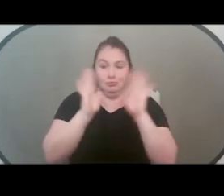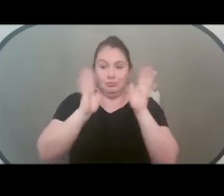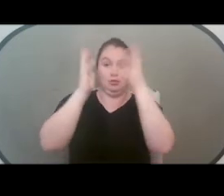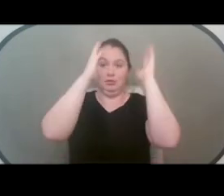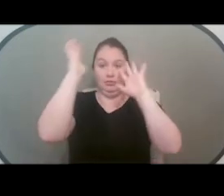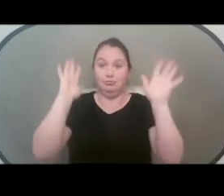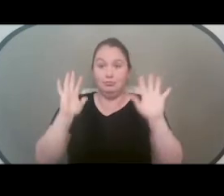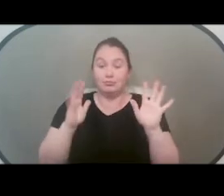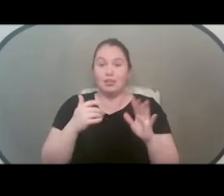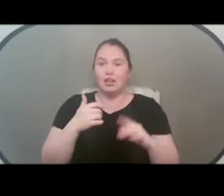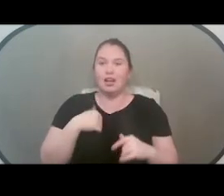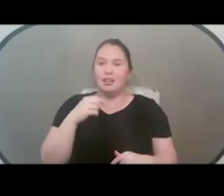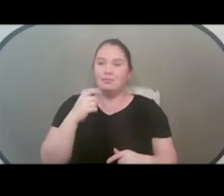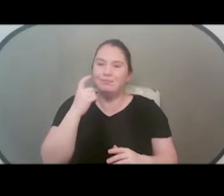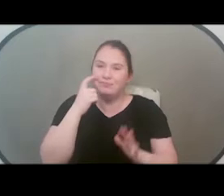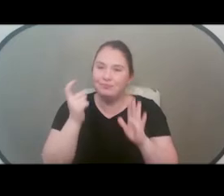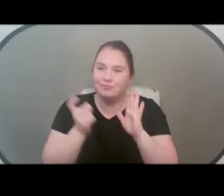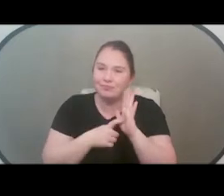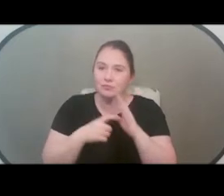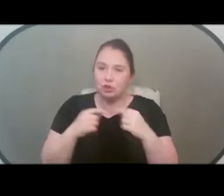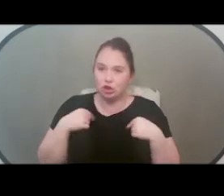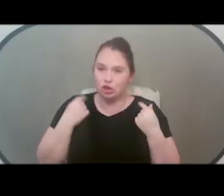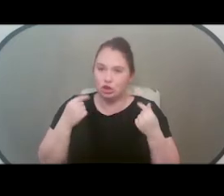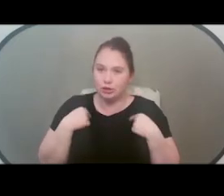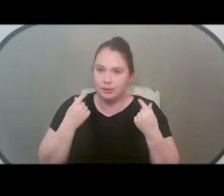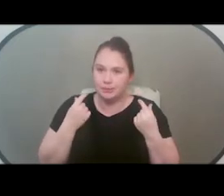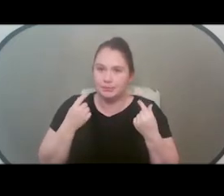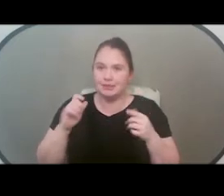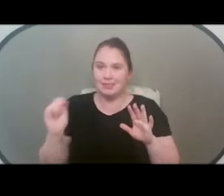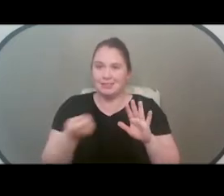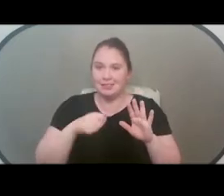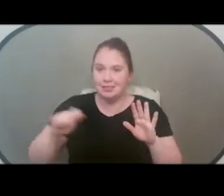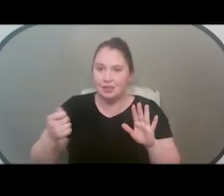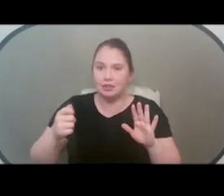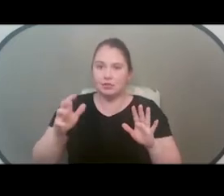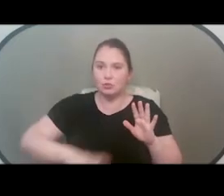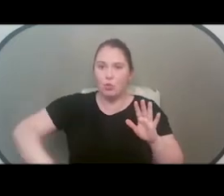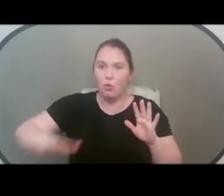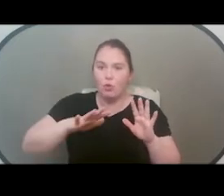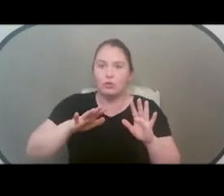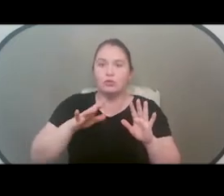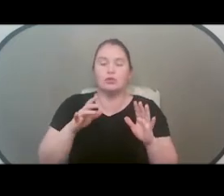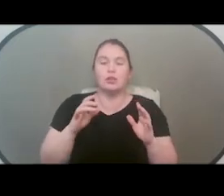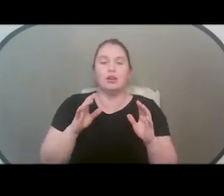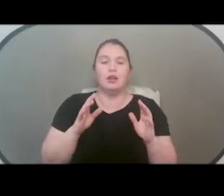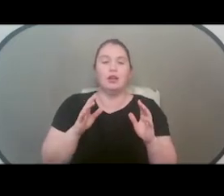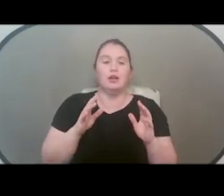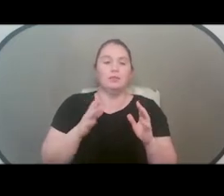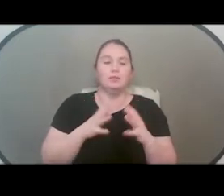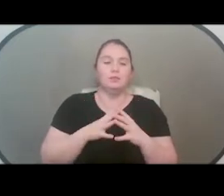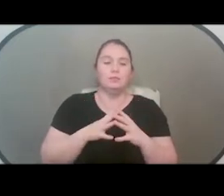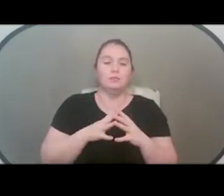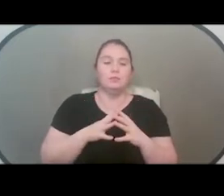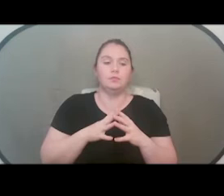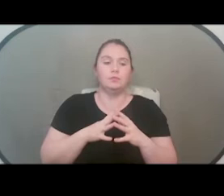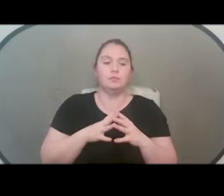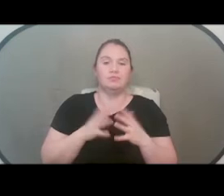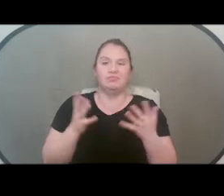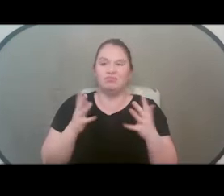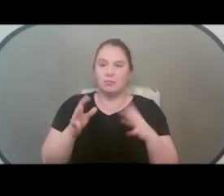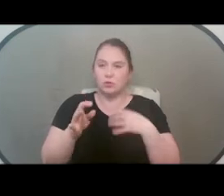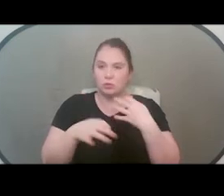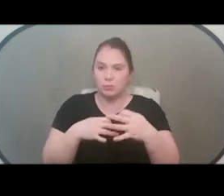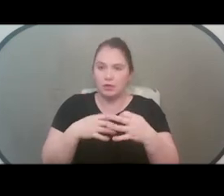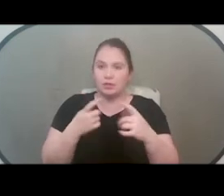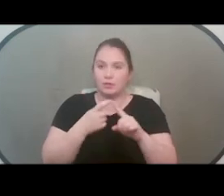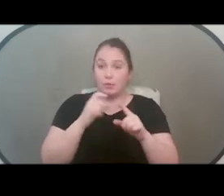the gyms, like the gyms and tennis courts and stuff that we currently have, was placed by or replaced by practice